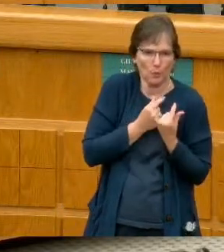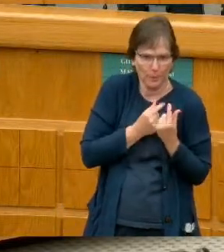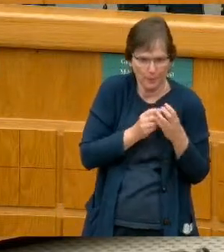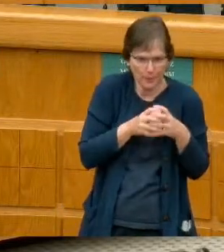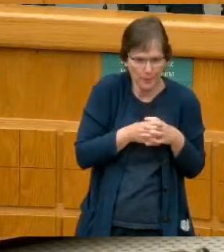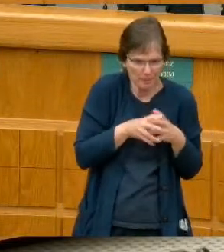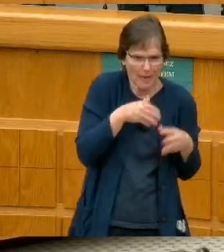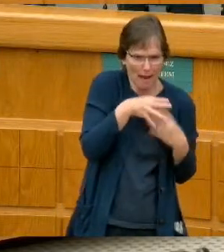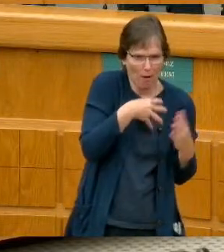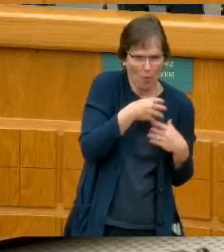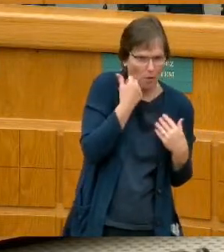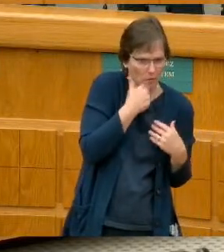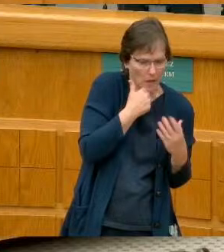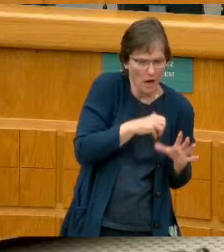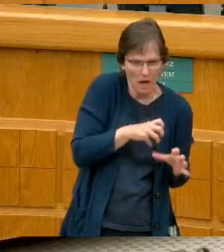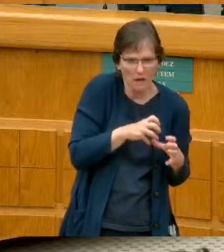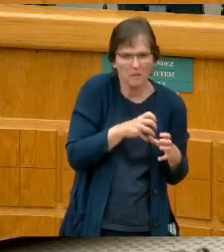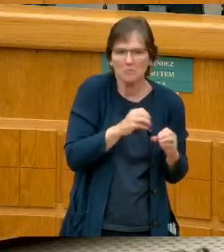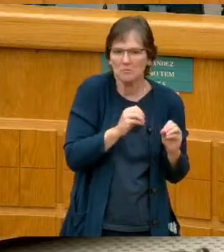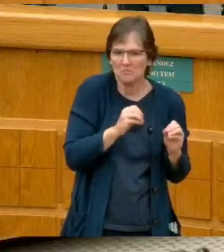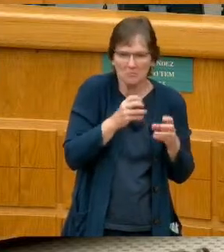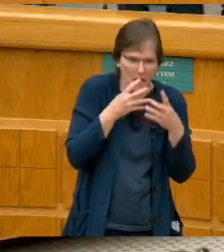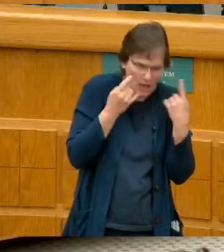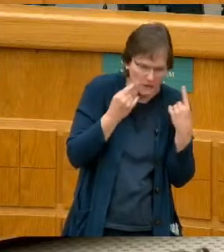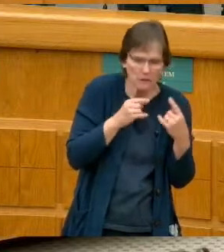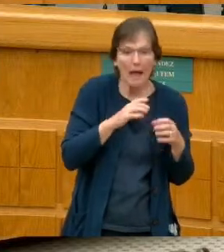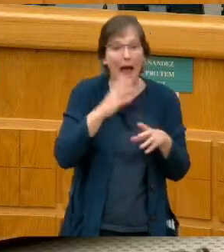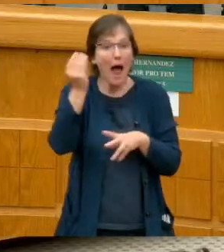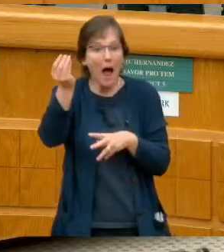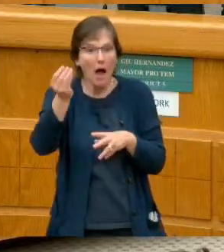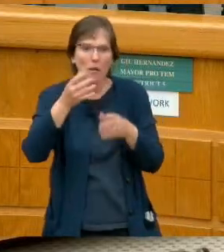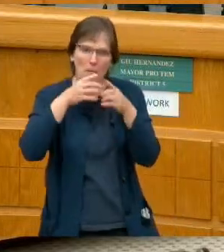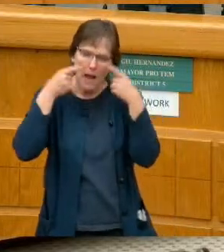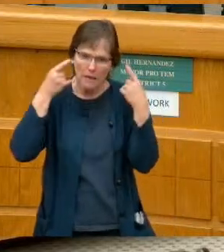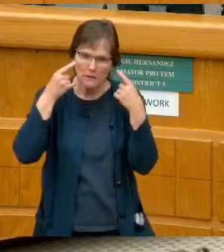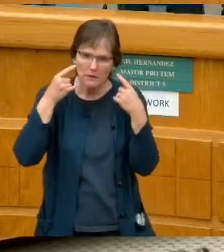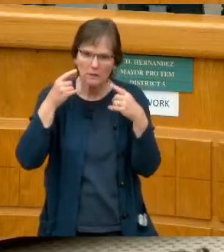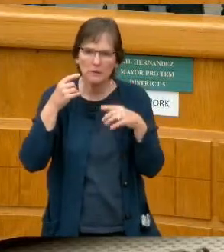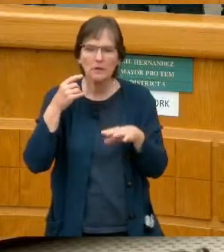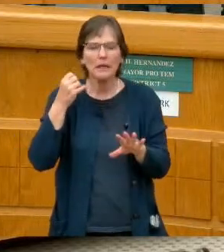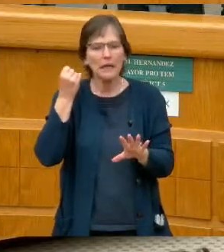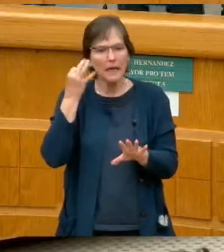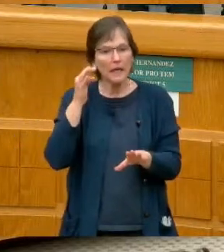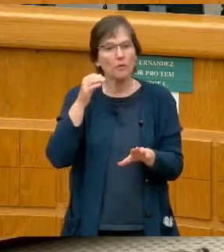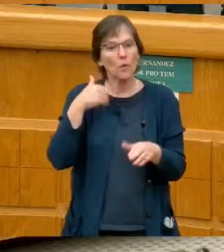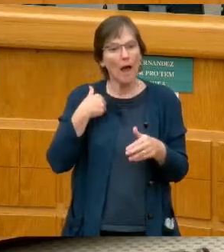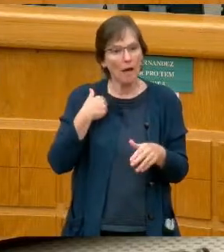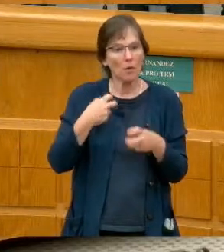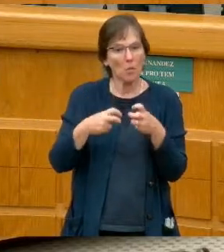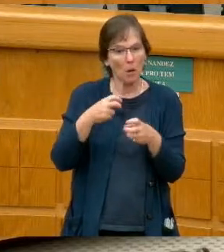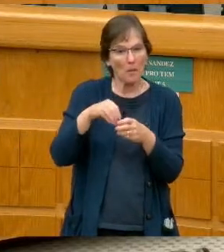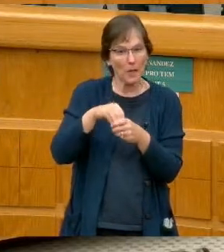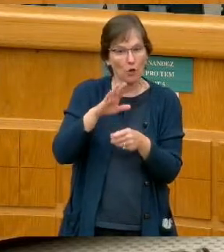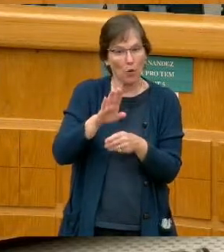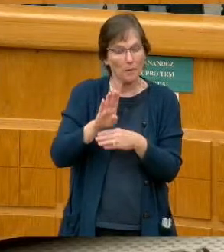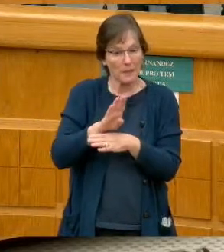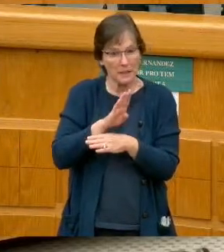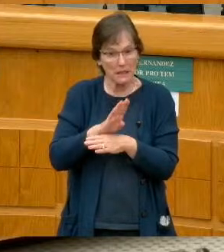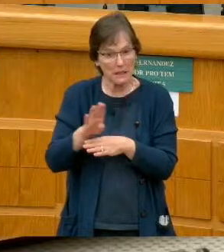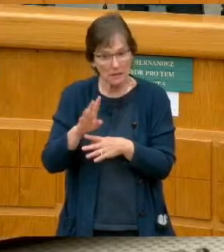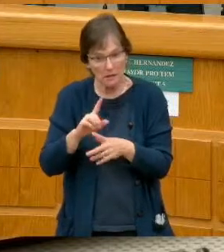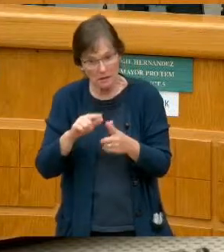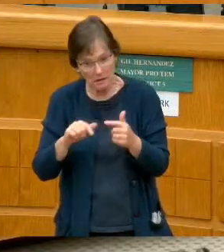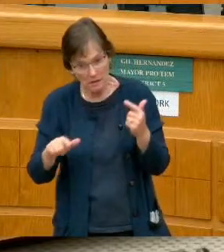Bird says, if you do not find the loopholes in your businesses or in your facilities, COVID-19 will find you.